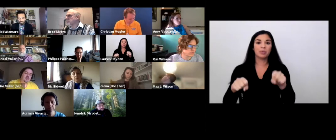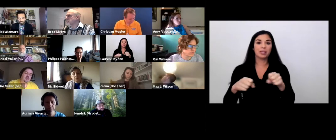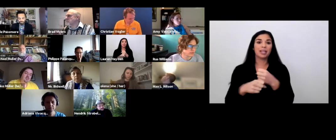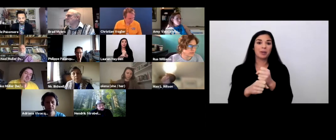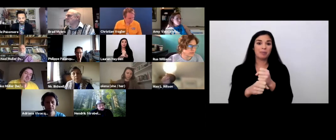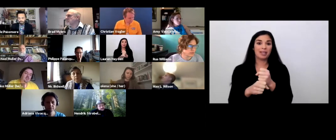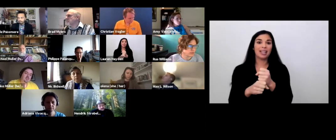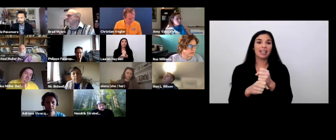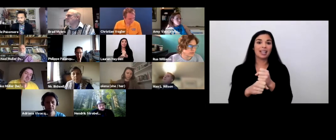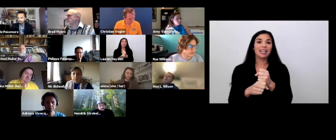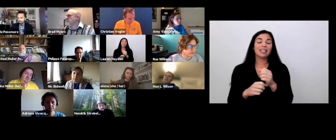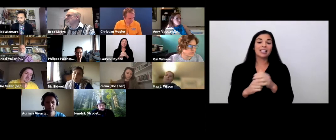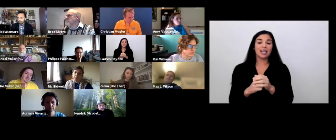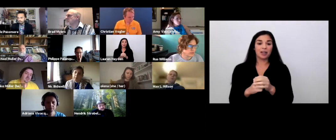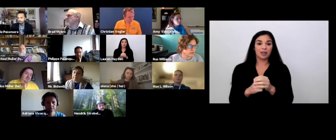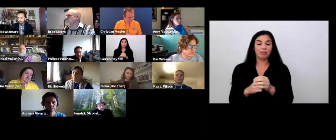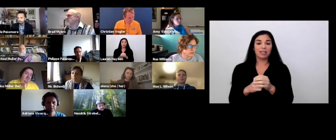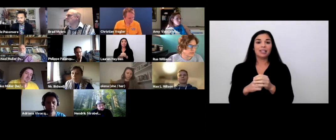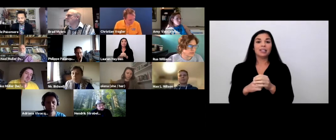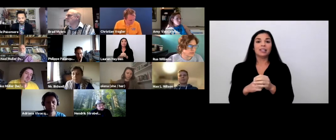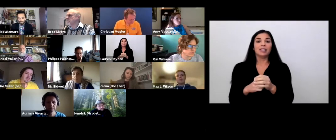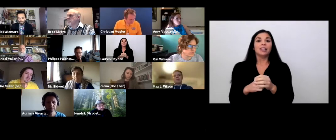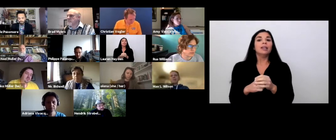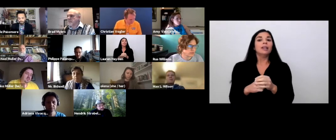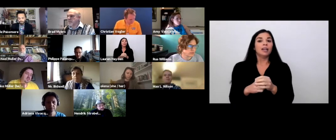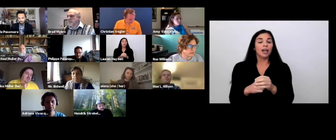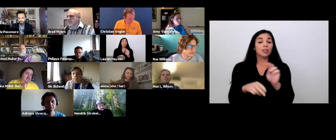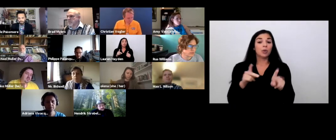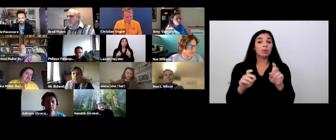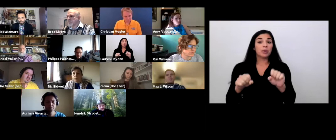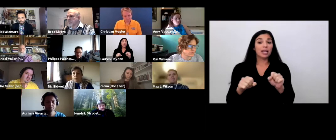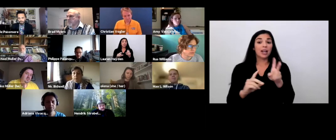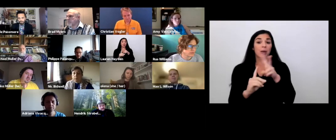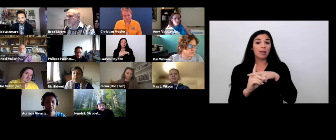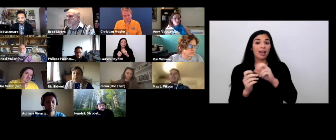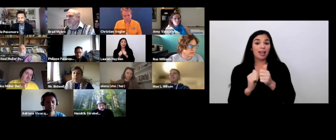well. Everything, and I can post a link to this, people can apply through